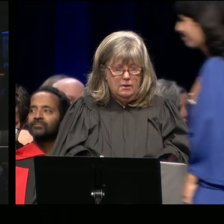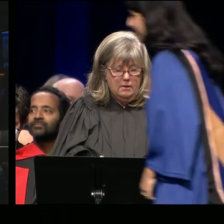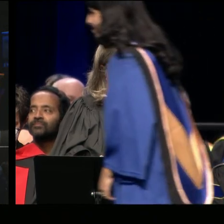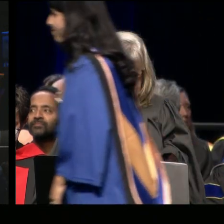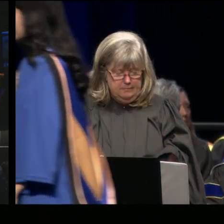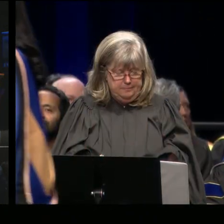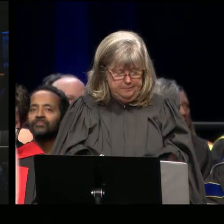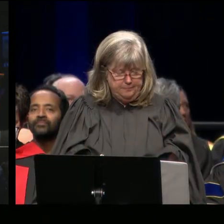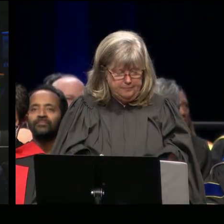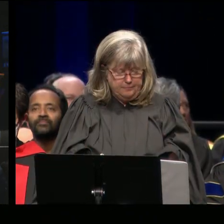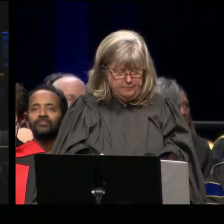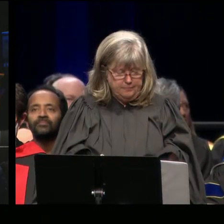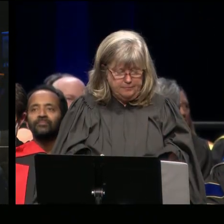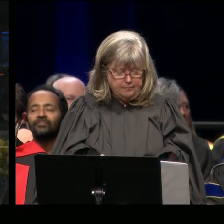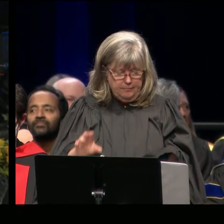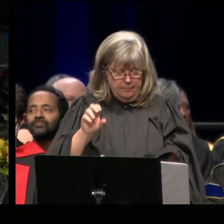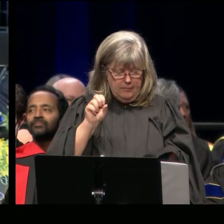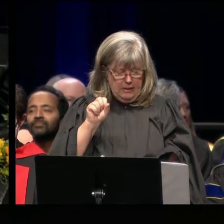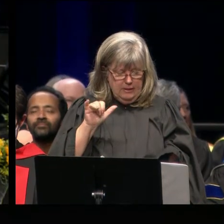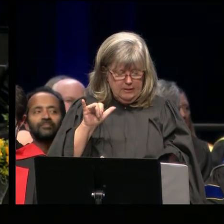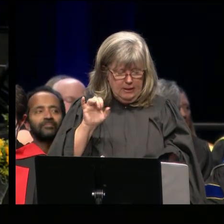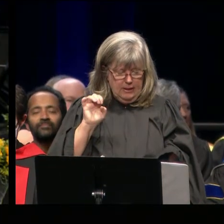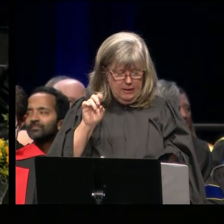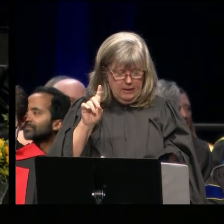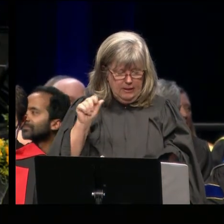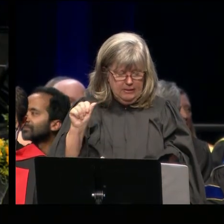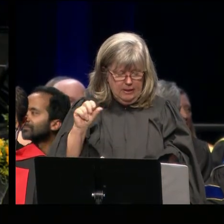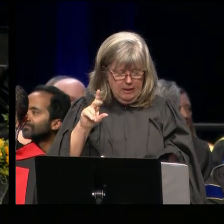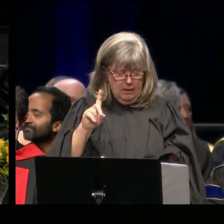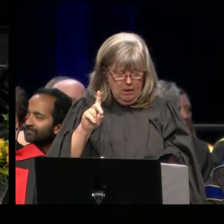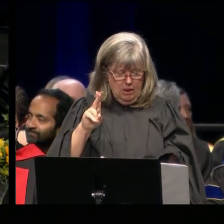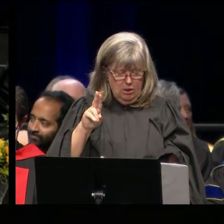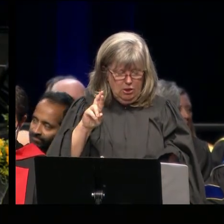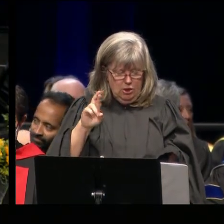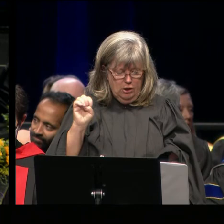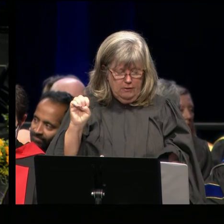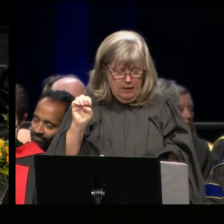Sayeda Dure Shahwar, with distinction.